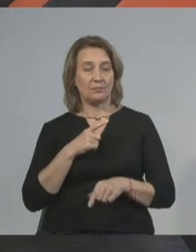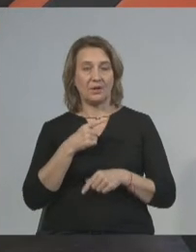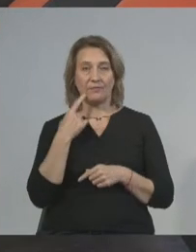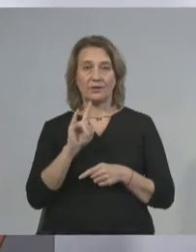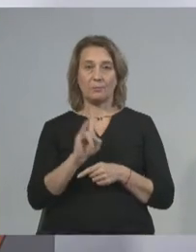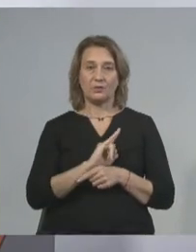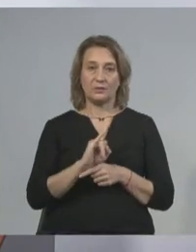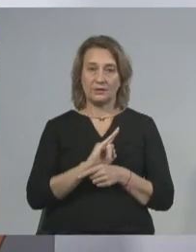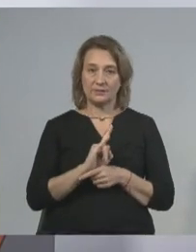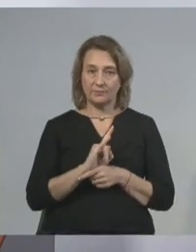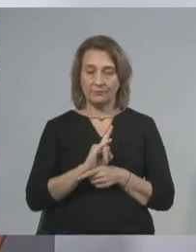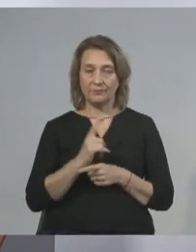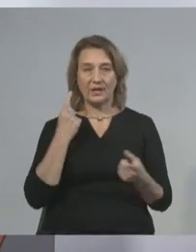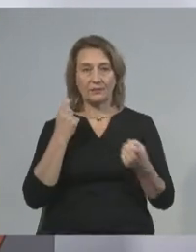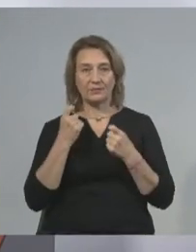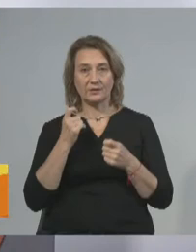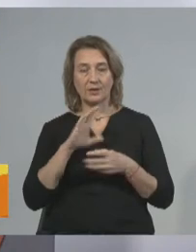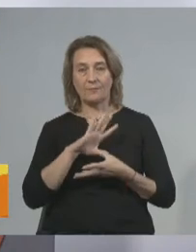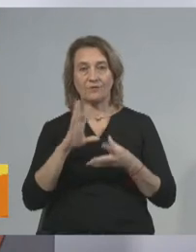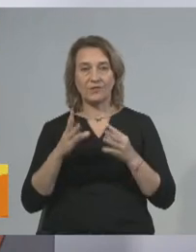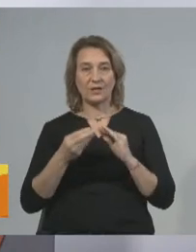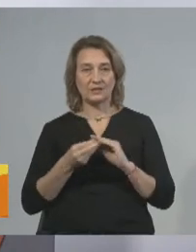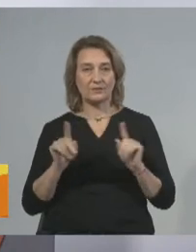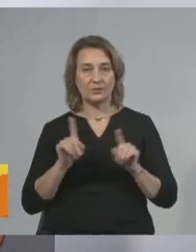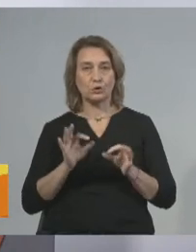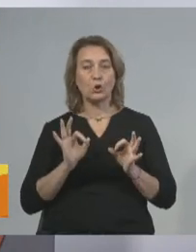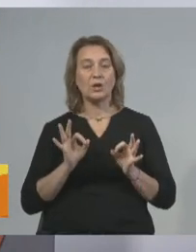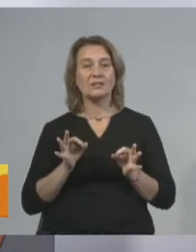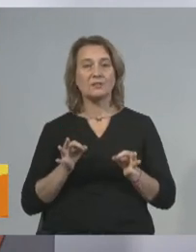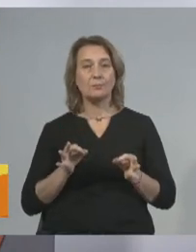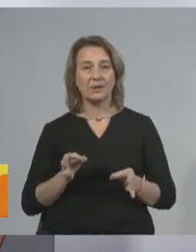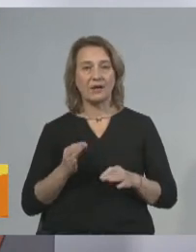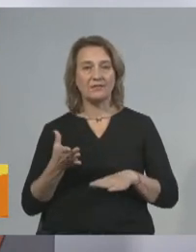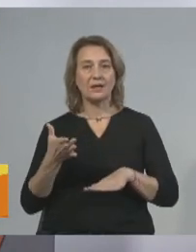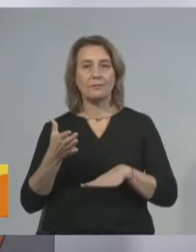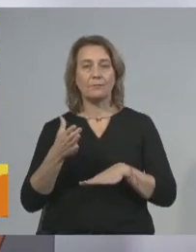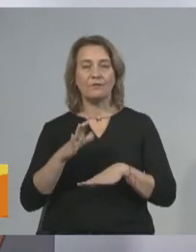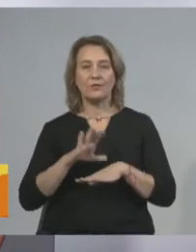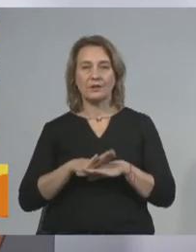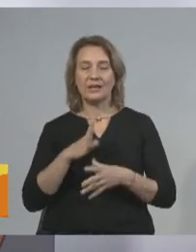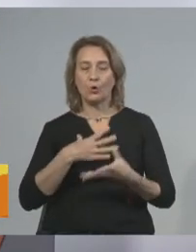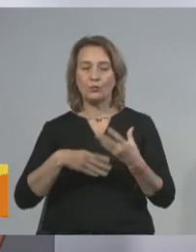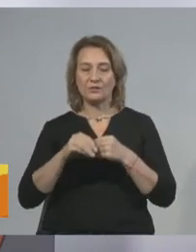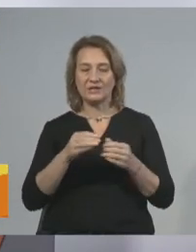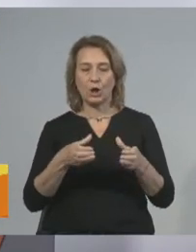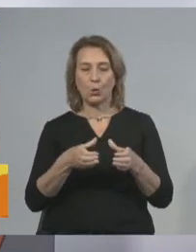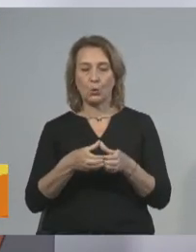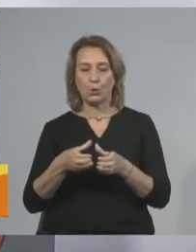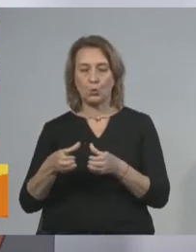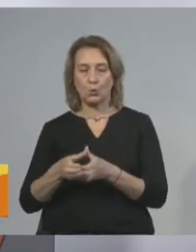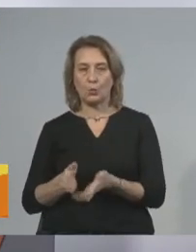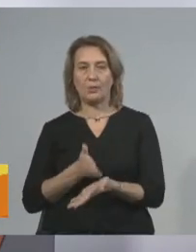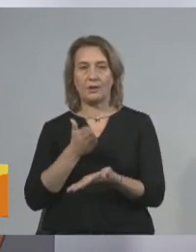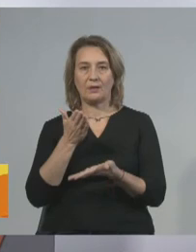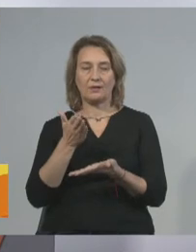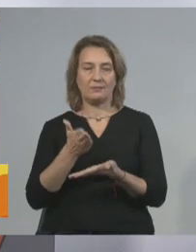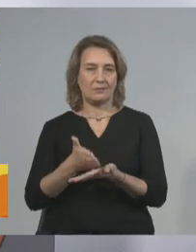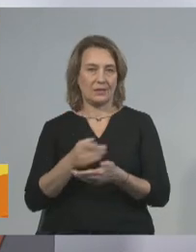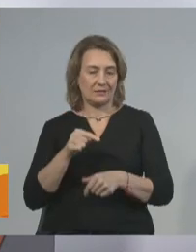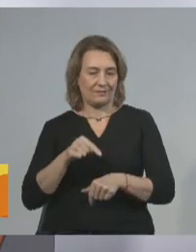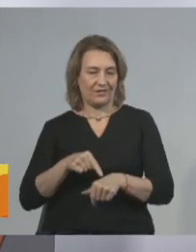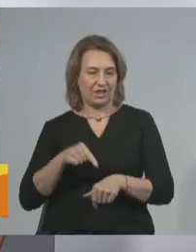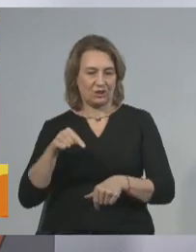okay so we were talking about narratives about misinformation we came to a conclusion that almost all the groups are